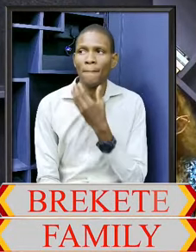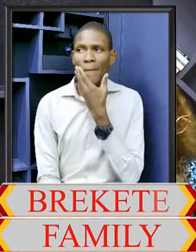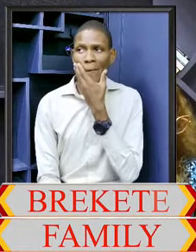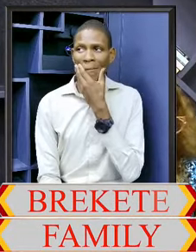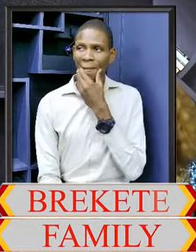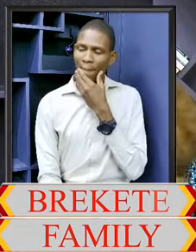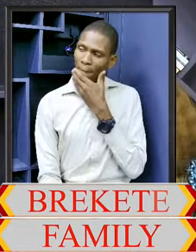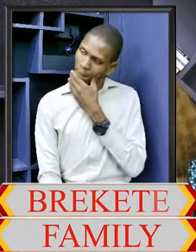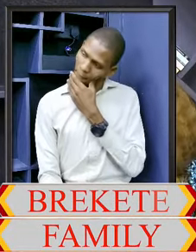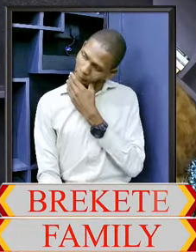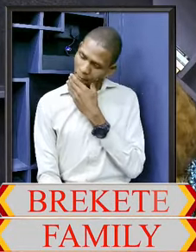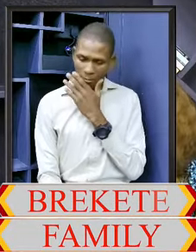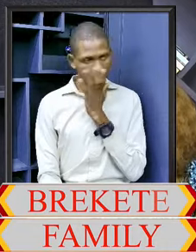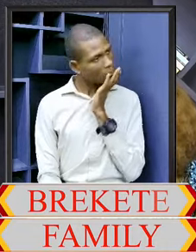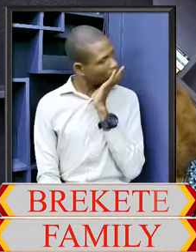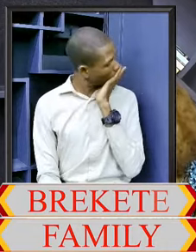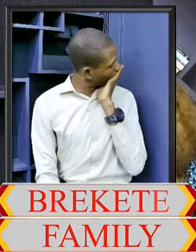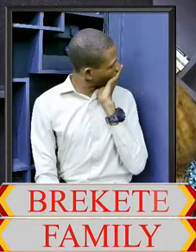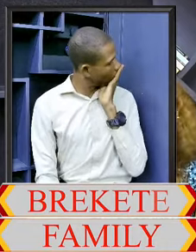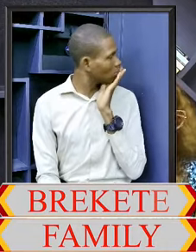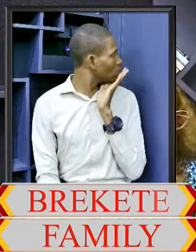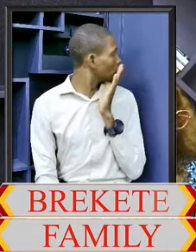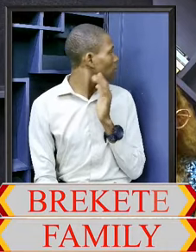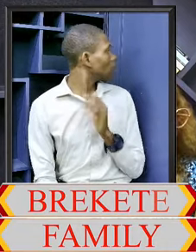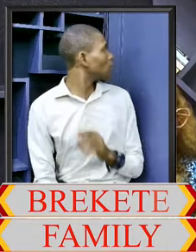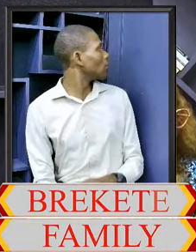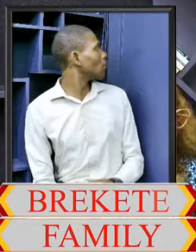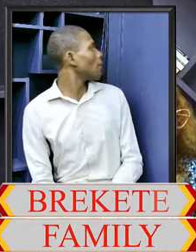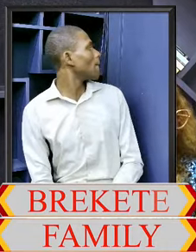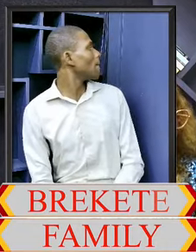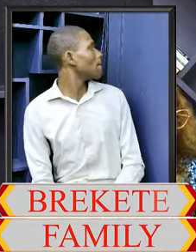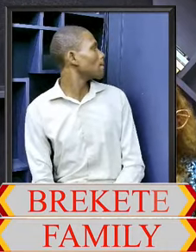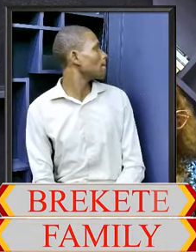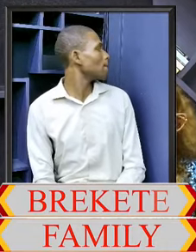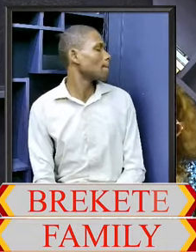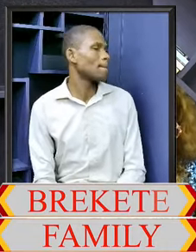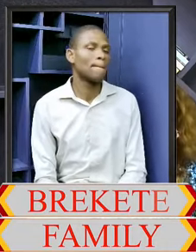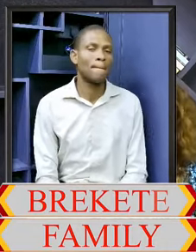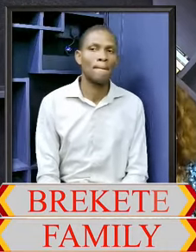maybe communication gap between the parties, confirm the election.